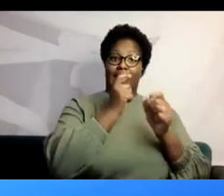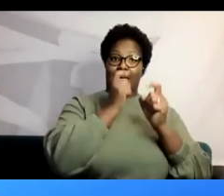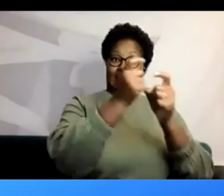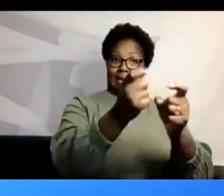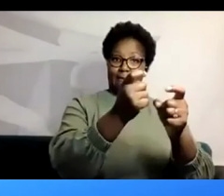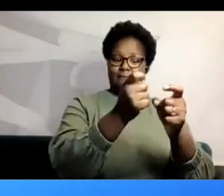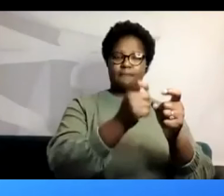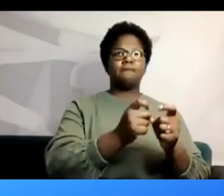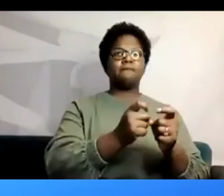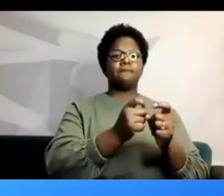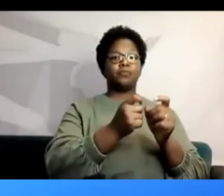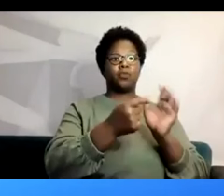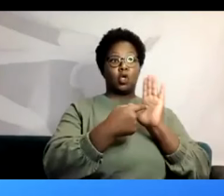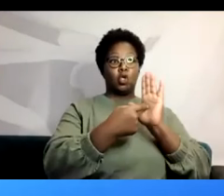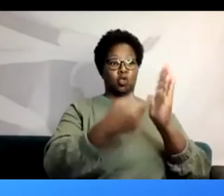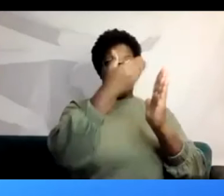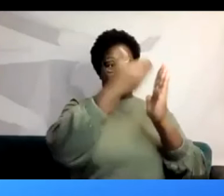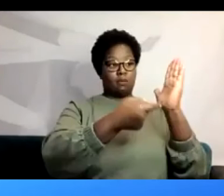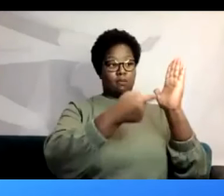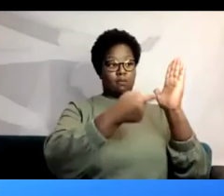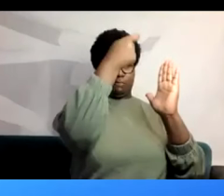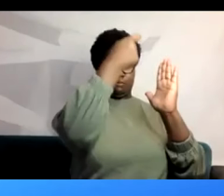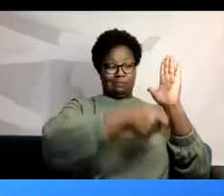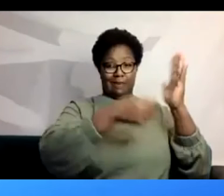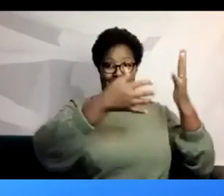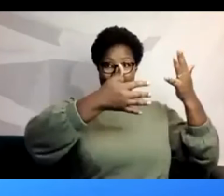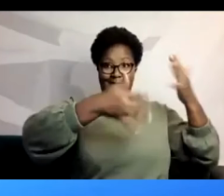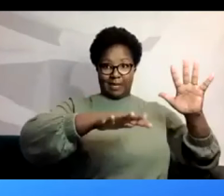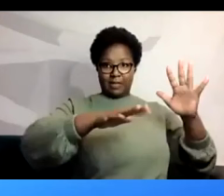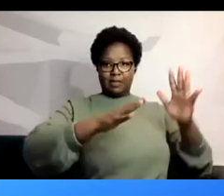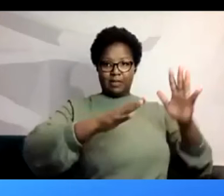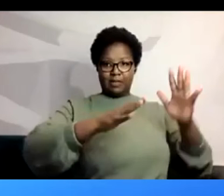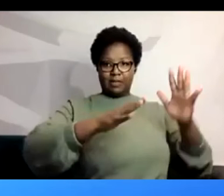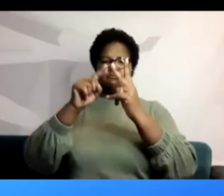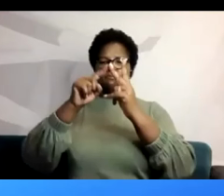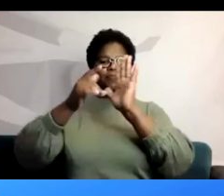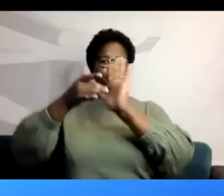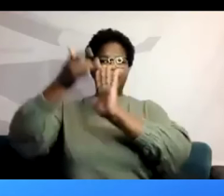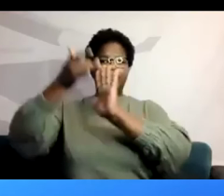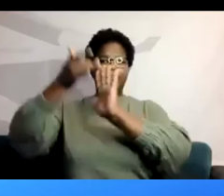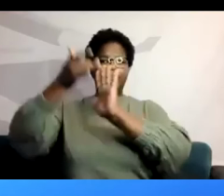of one that's filled out and a blank copy for any of you to